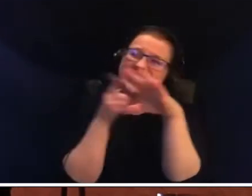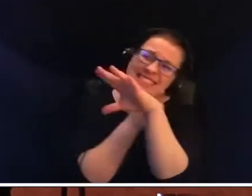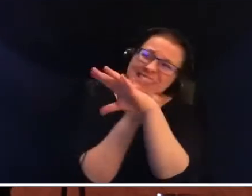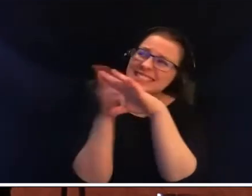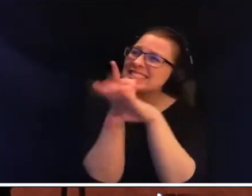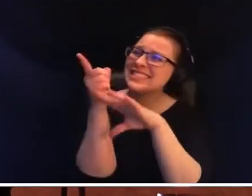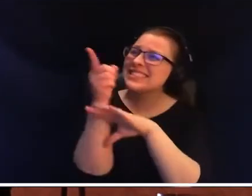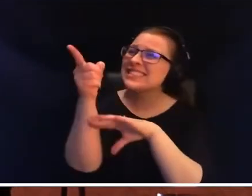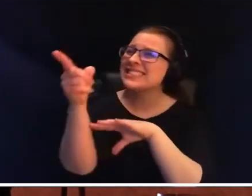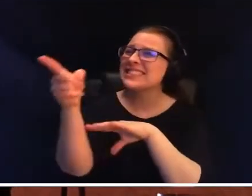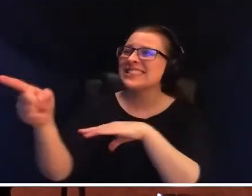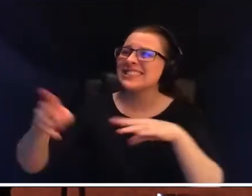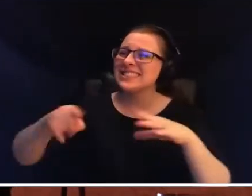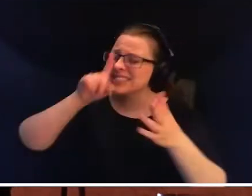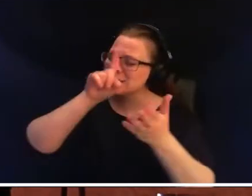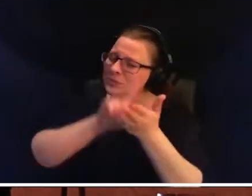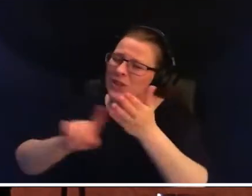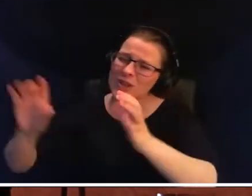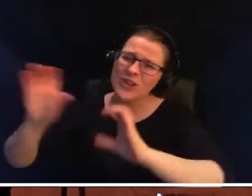shore